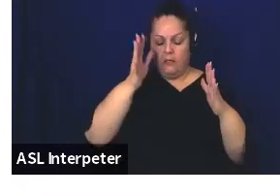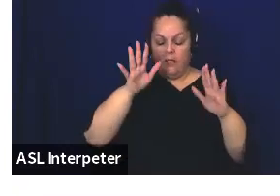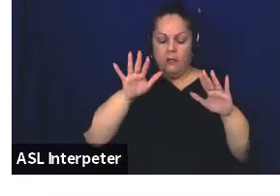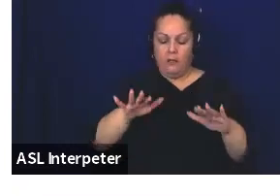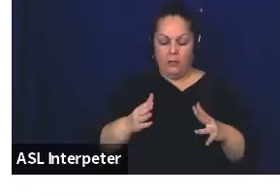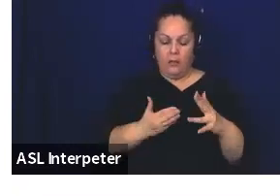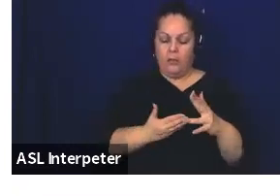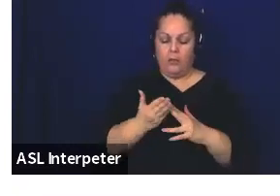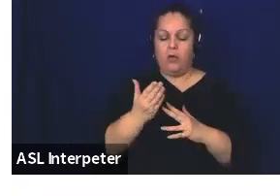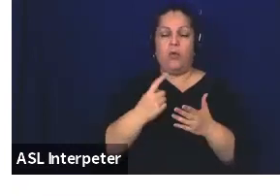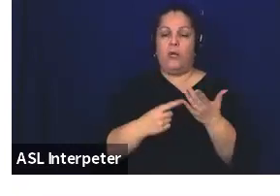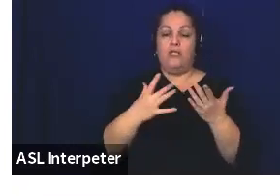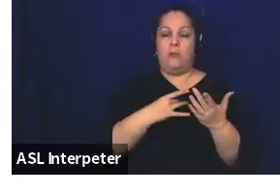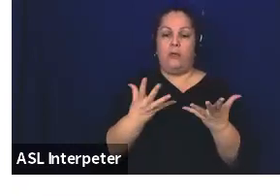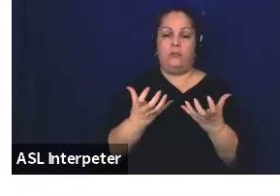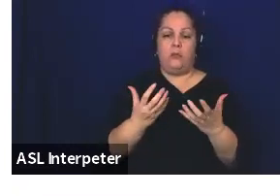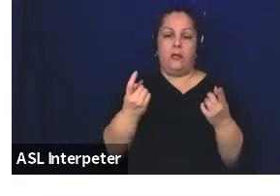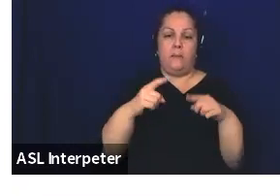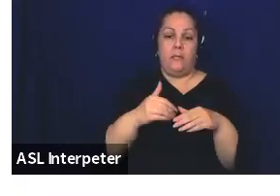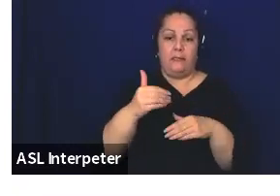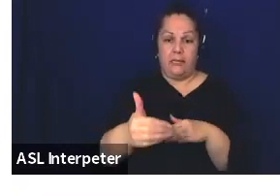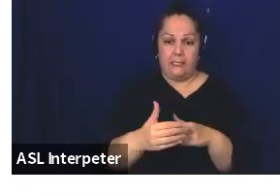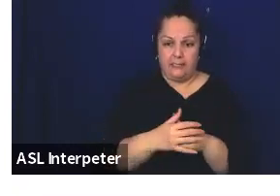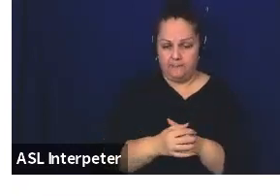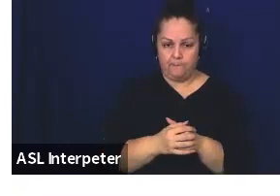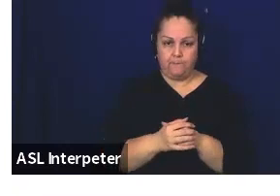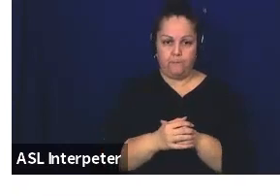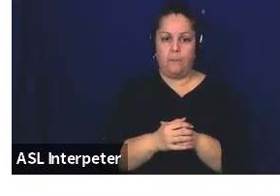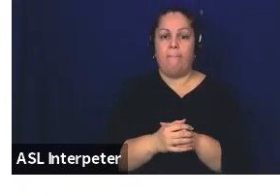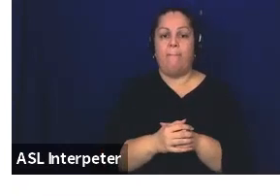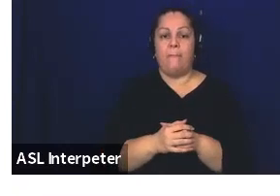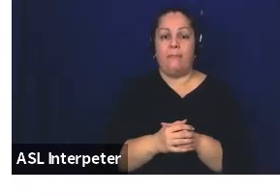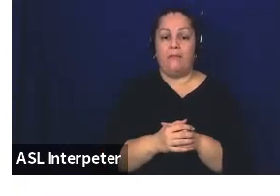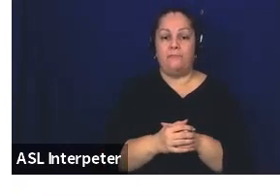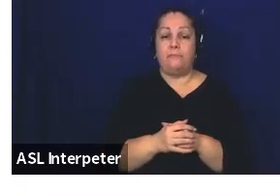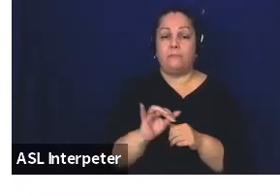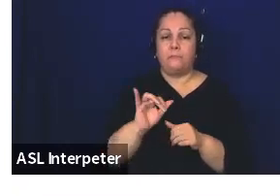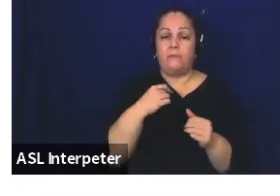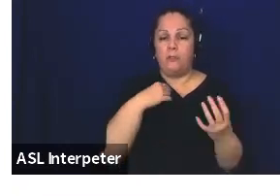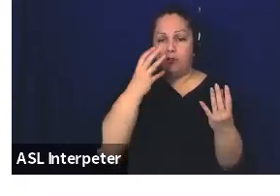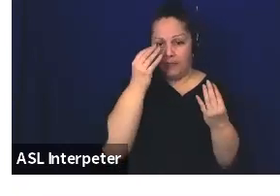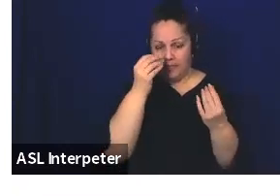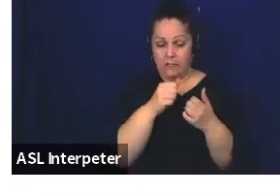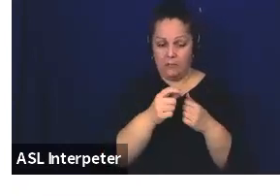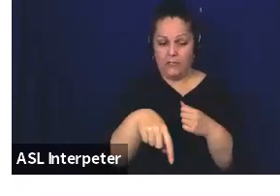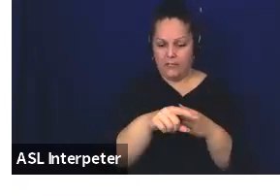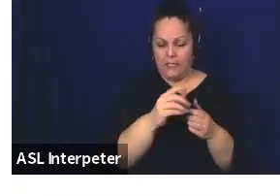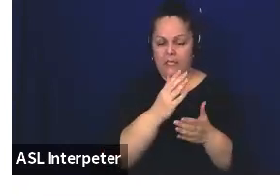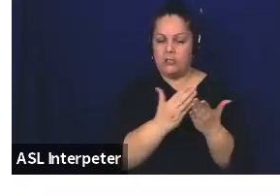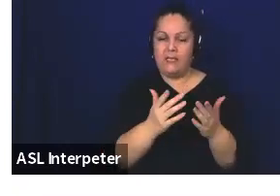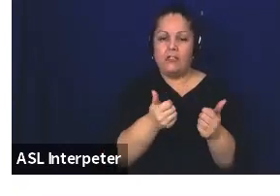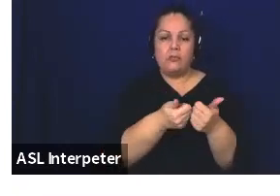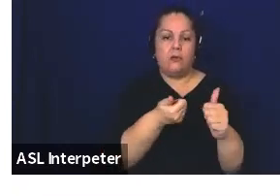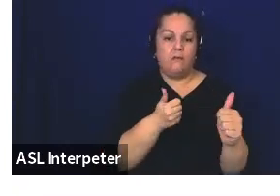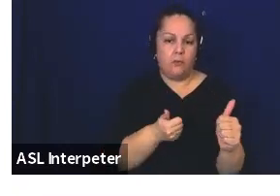would like to happen next. And lastly, we should be thinking through with them some things to